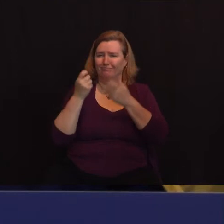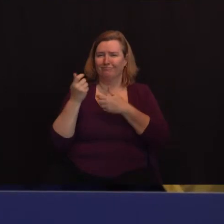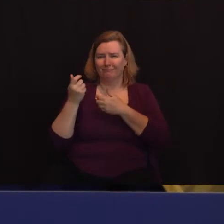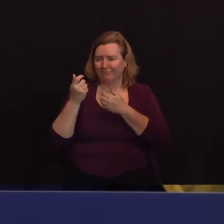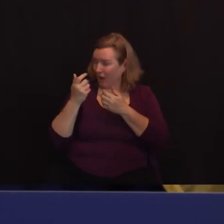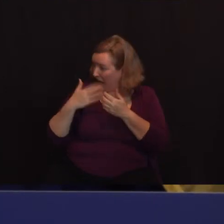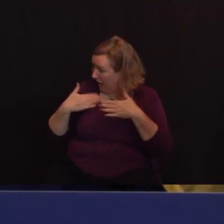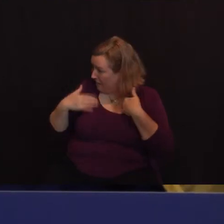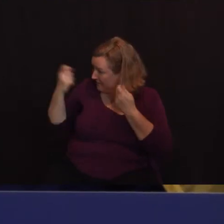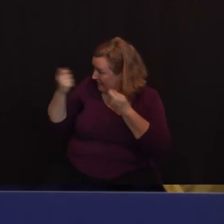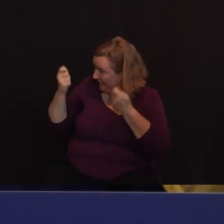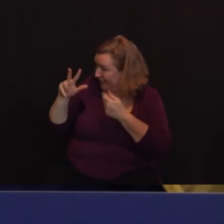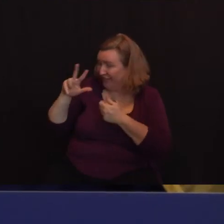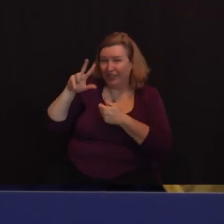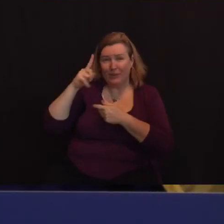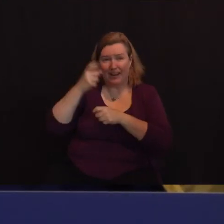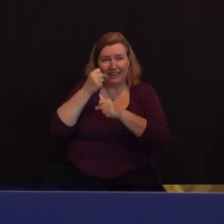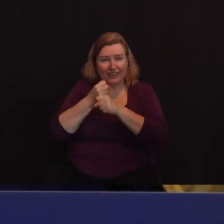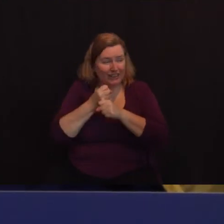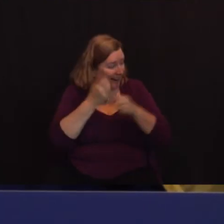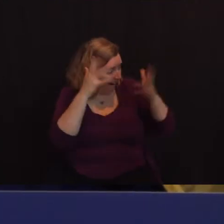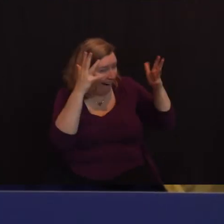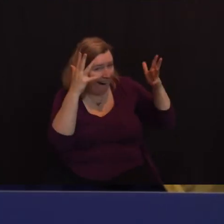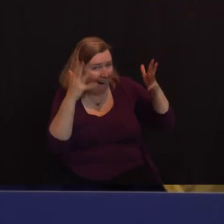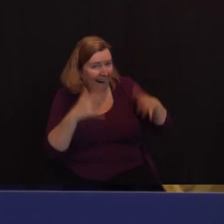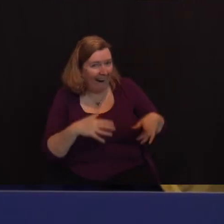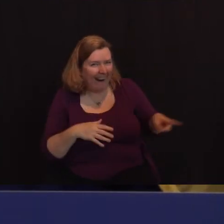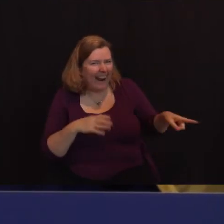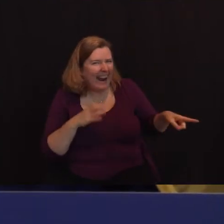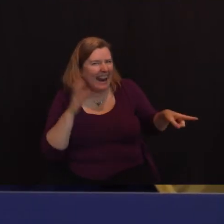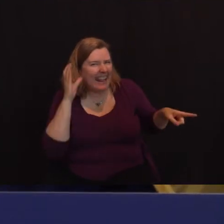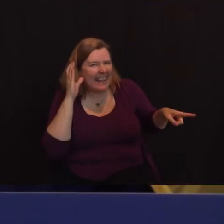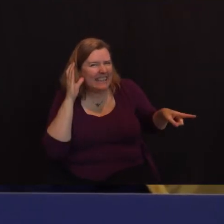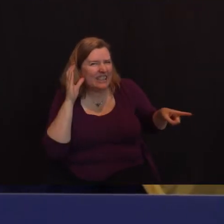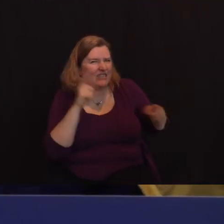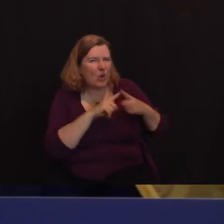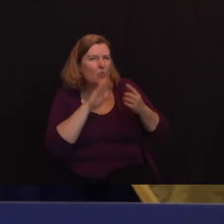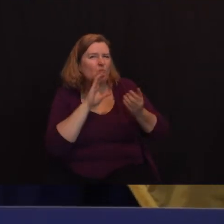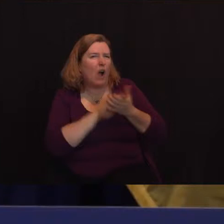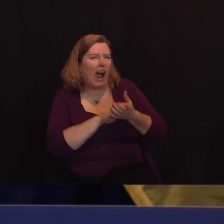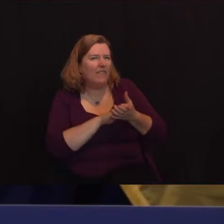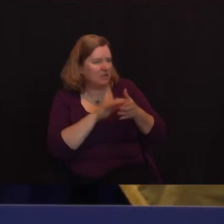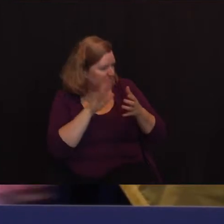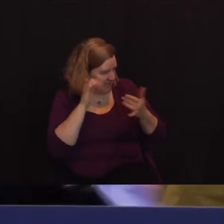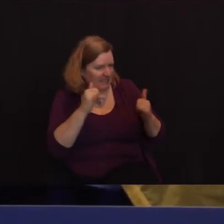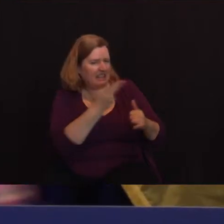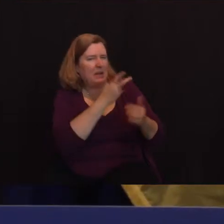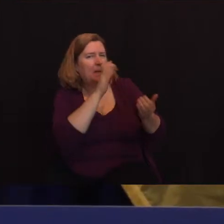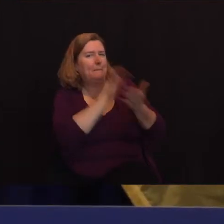he listens and does what he's told to do by Linda. So he's taken your advice,